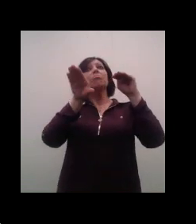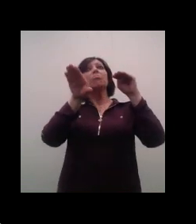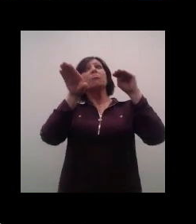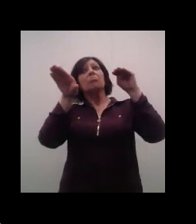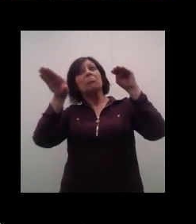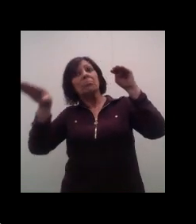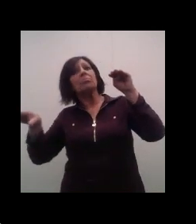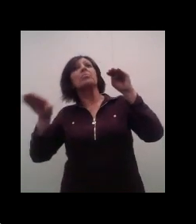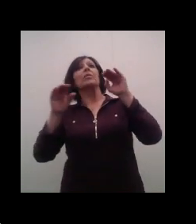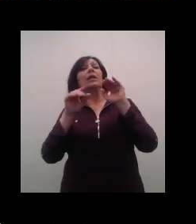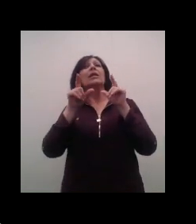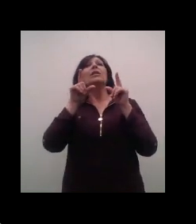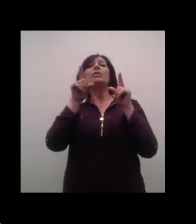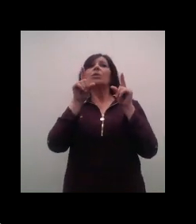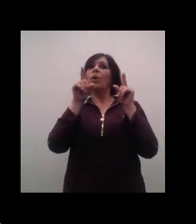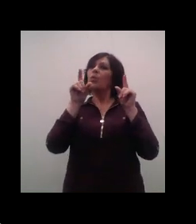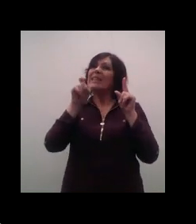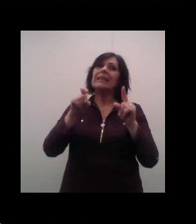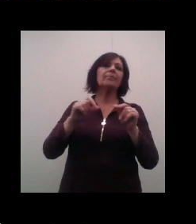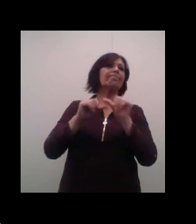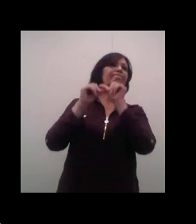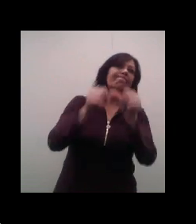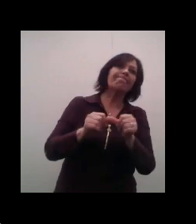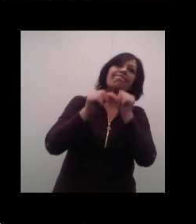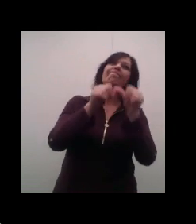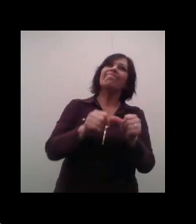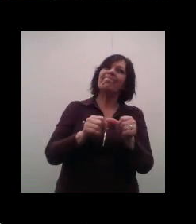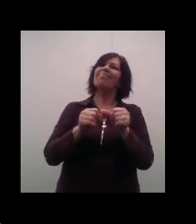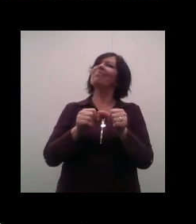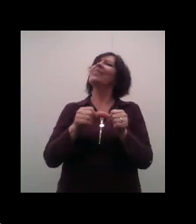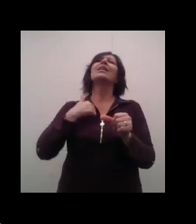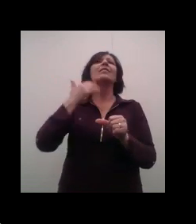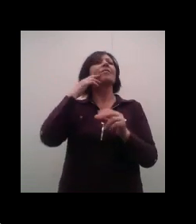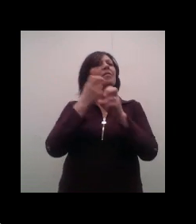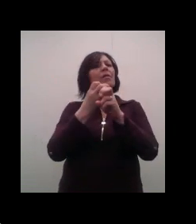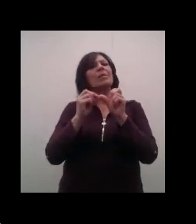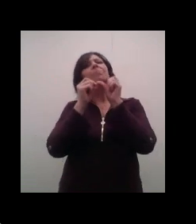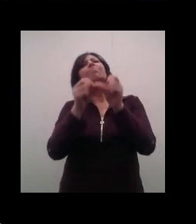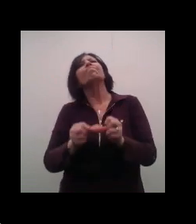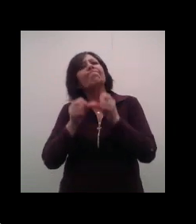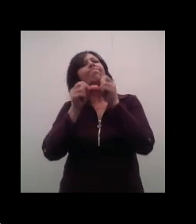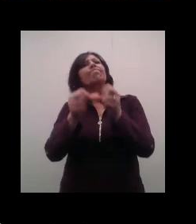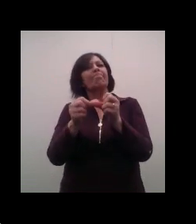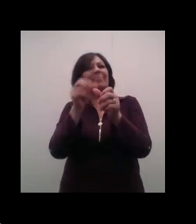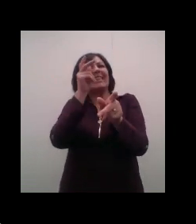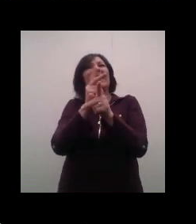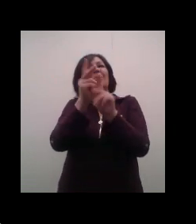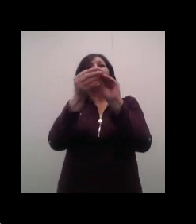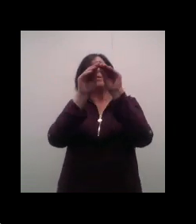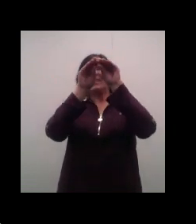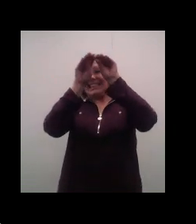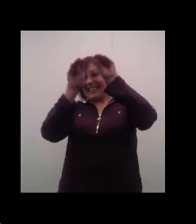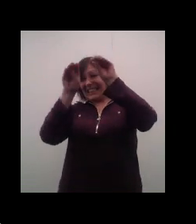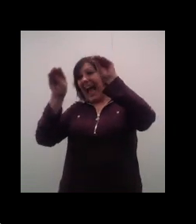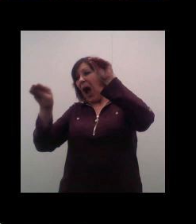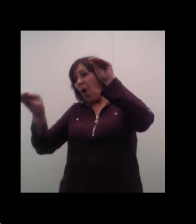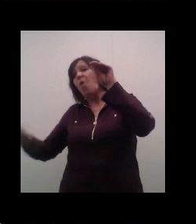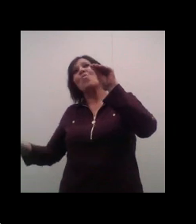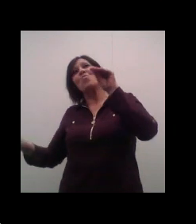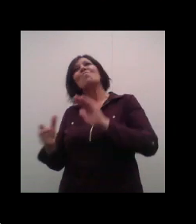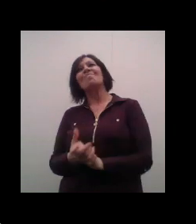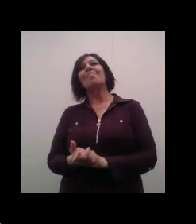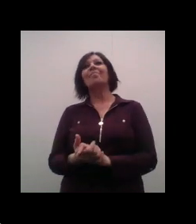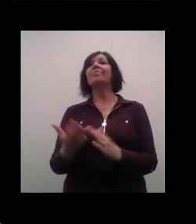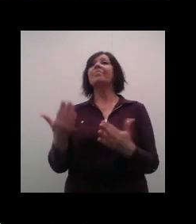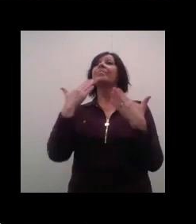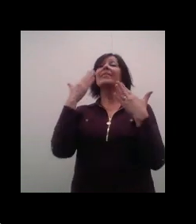have to, step back up, keep up those behaviors and get those hospitalization numbers down again. Thank you, Doctor.